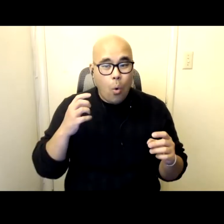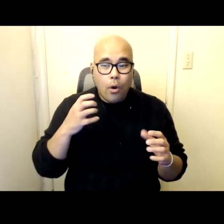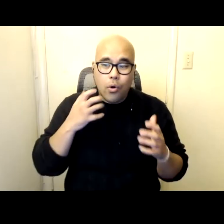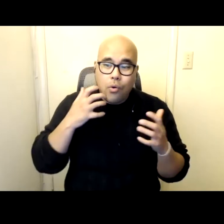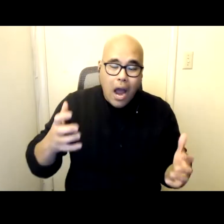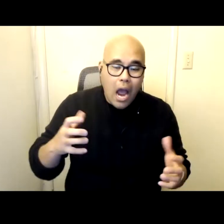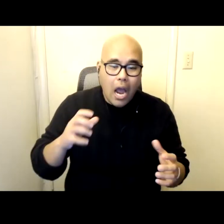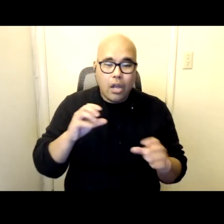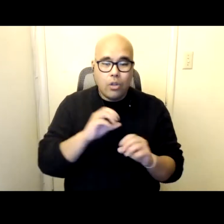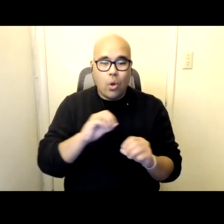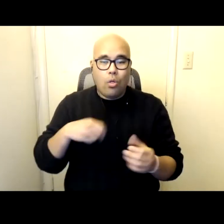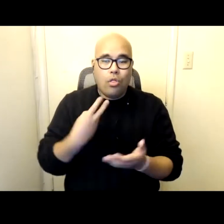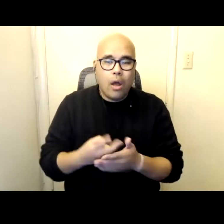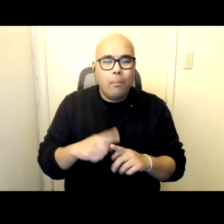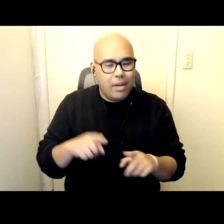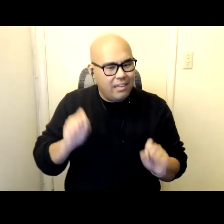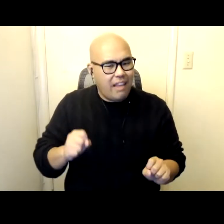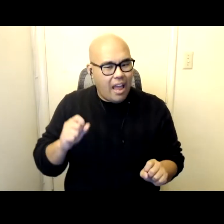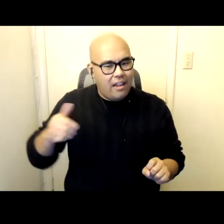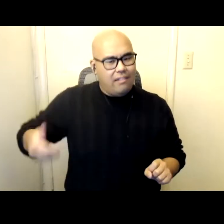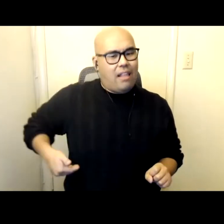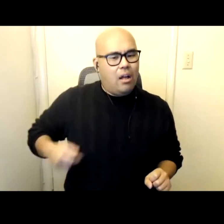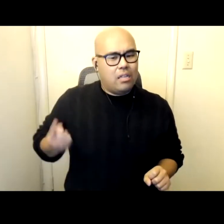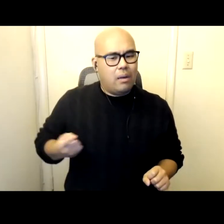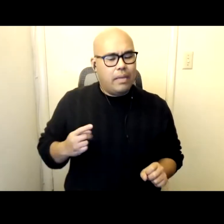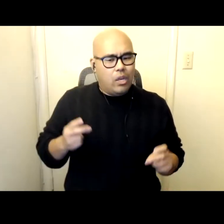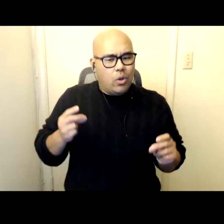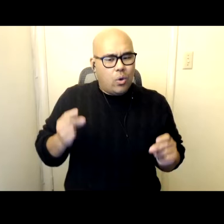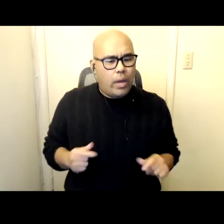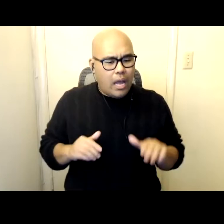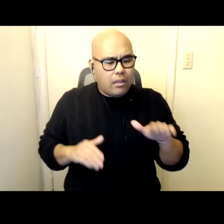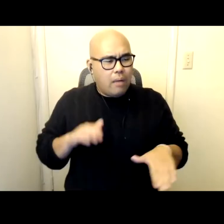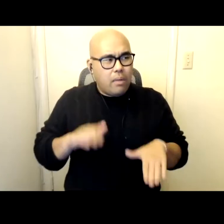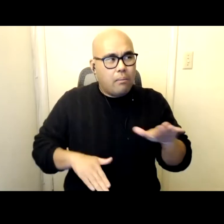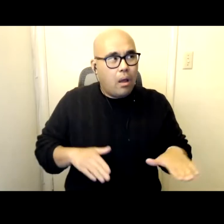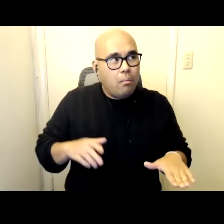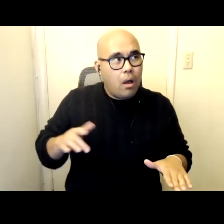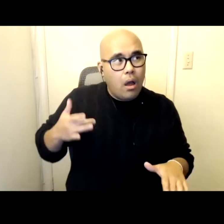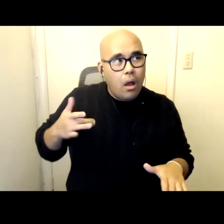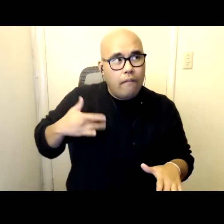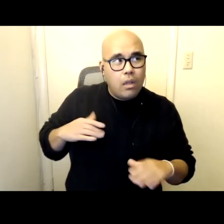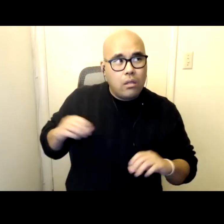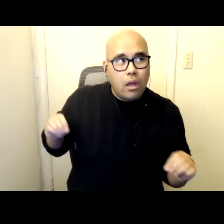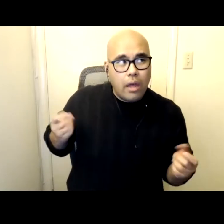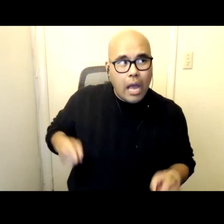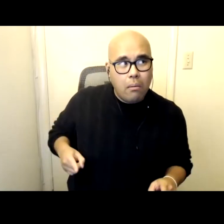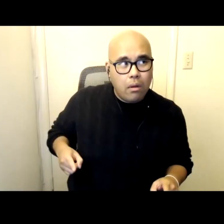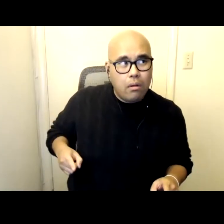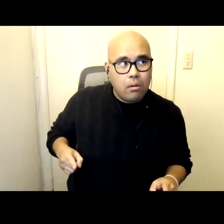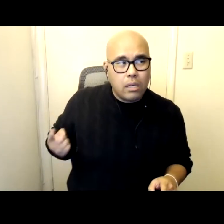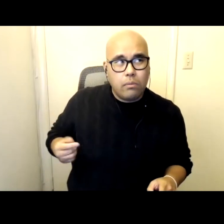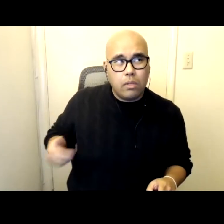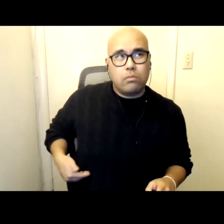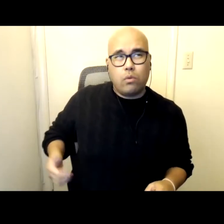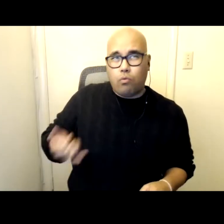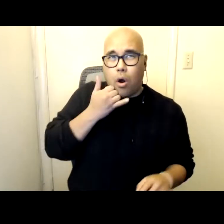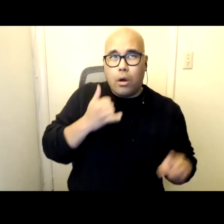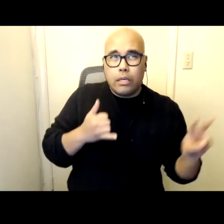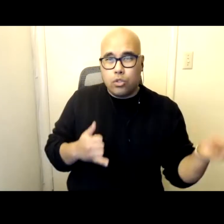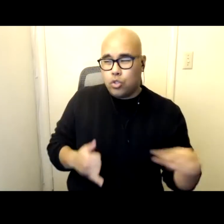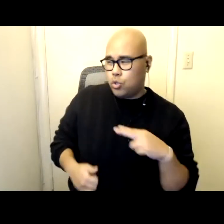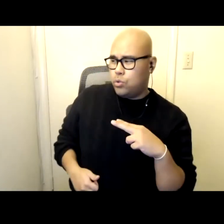thud, but he can tell by the sudden absence of the tapping that something is wrong. He